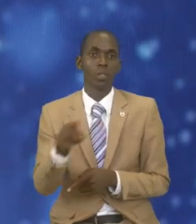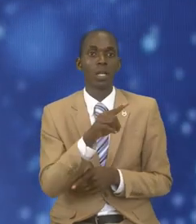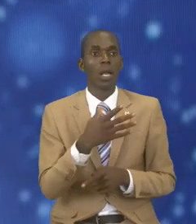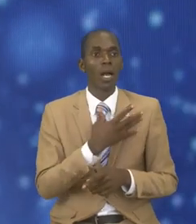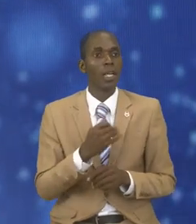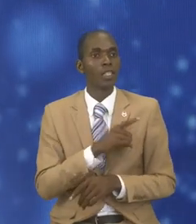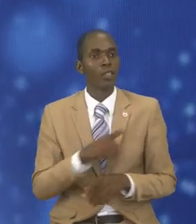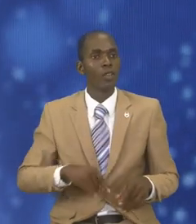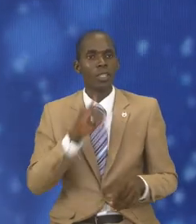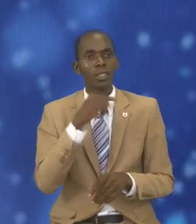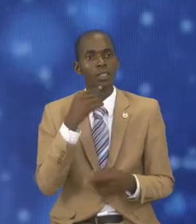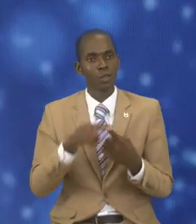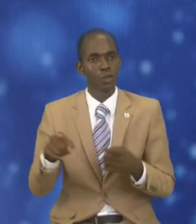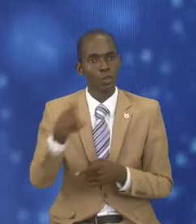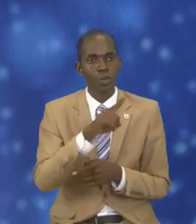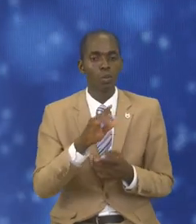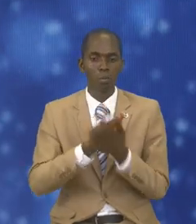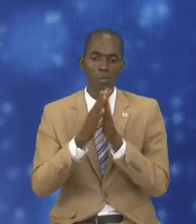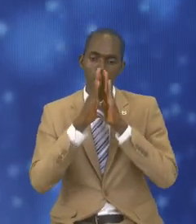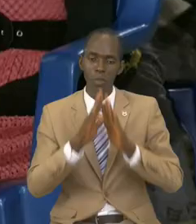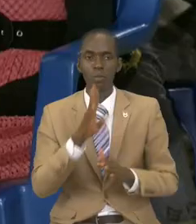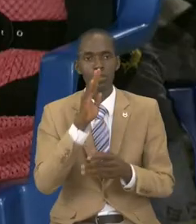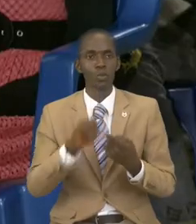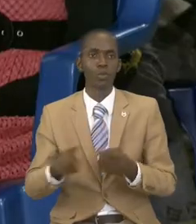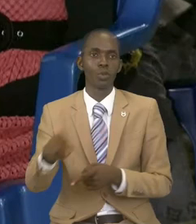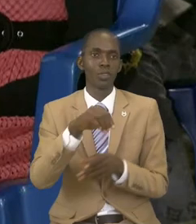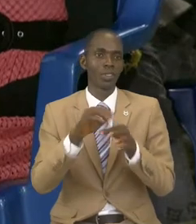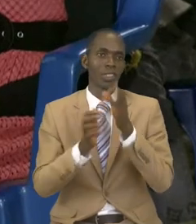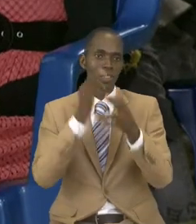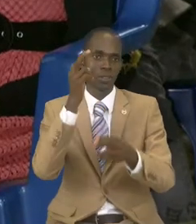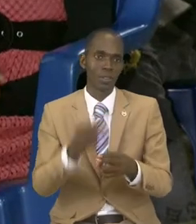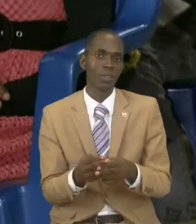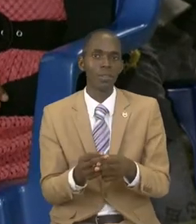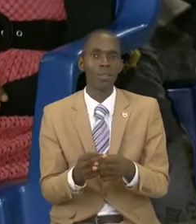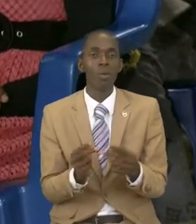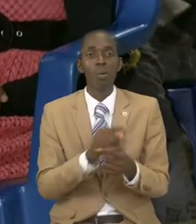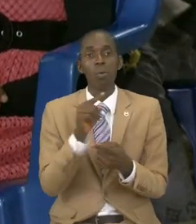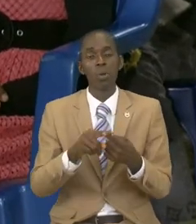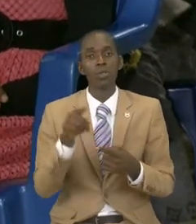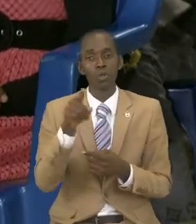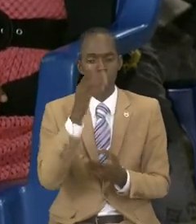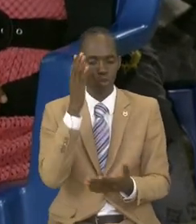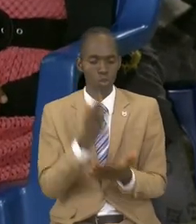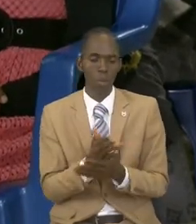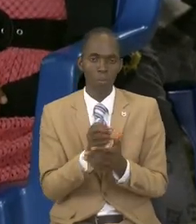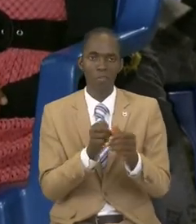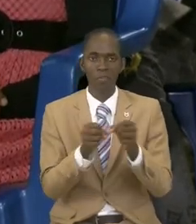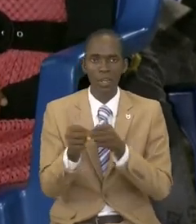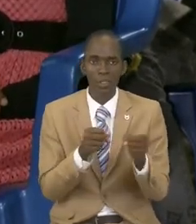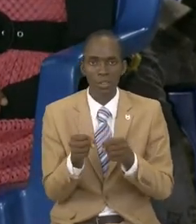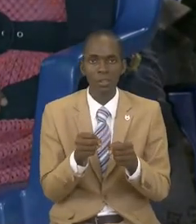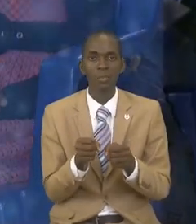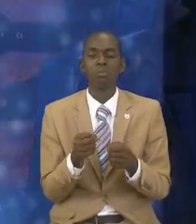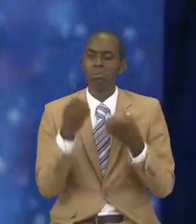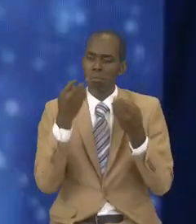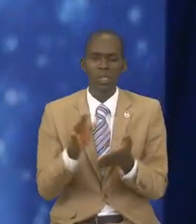saying to you tonight, peace be unto thee. When you stop fighting, then peace will